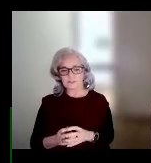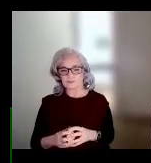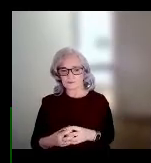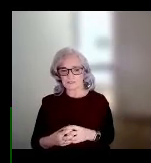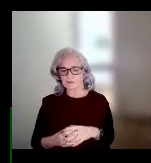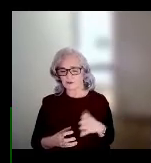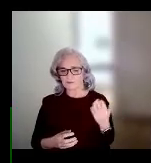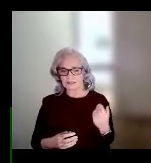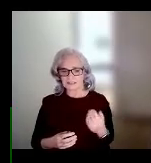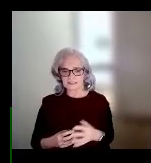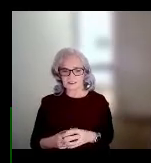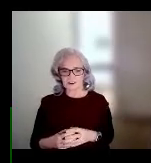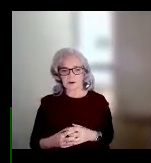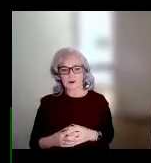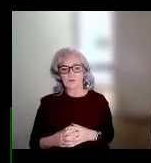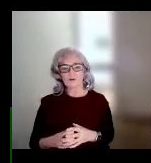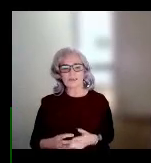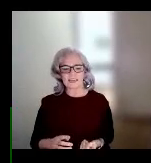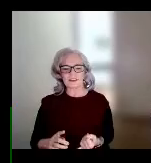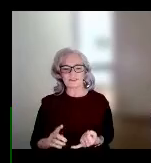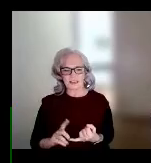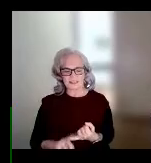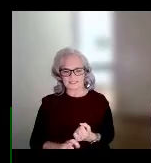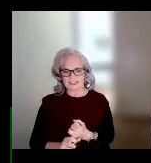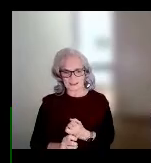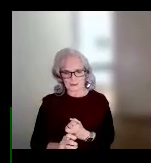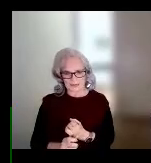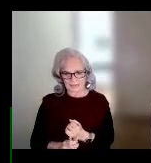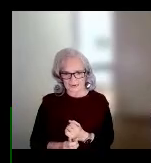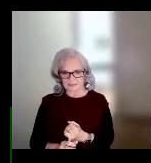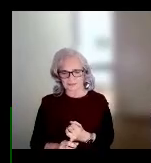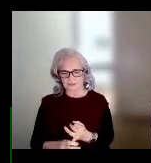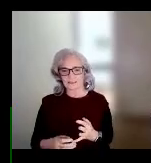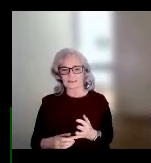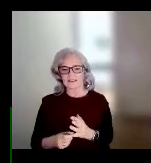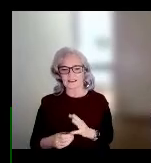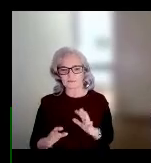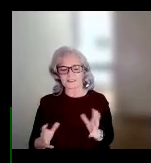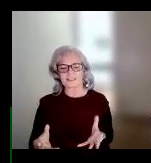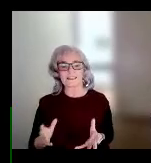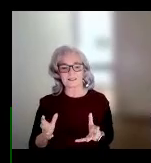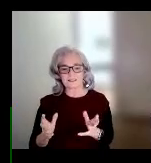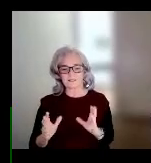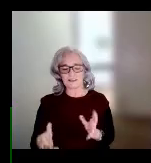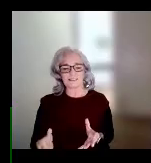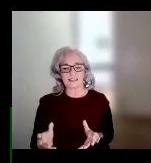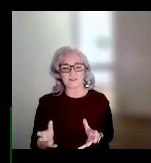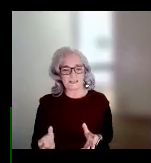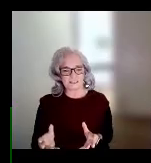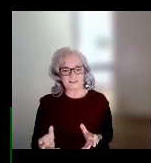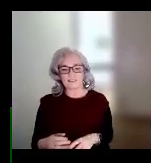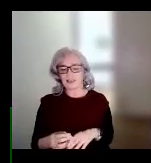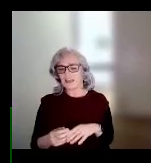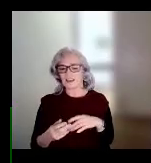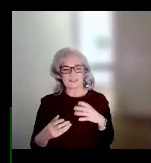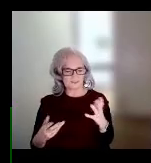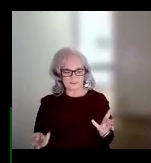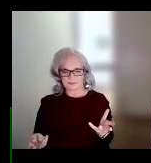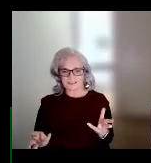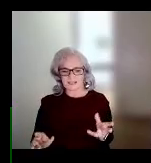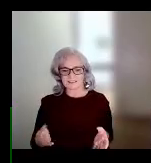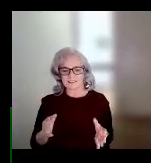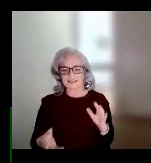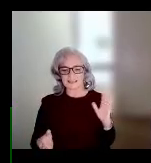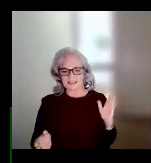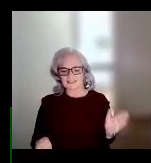original 3 tools that we developed many years ago, we're looking at advanced care planning. So looking particularly at the advanced care directives, how they